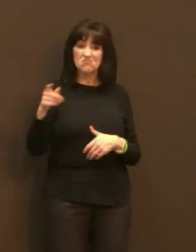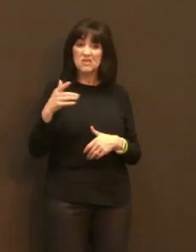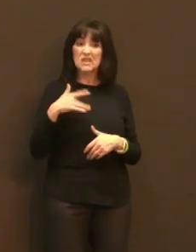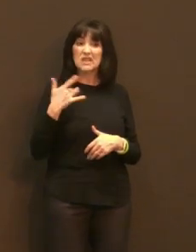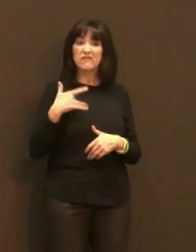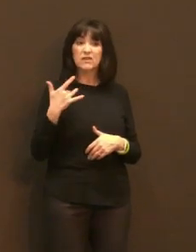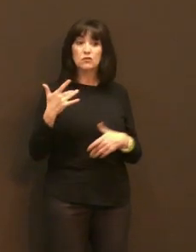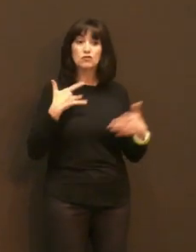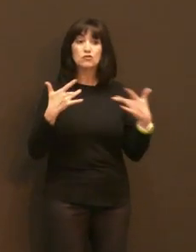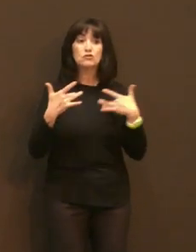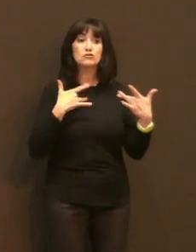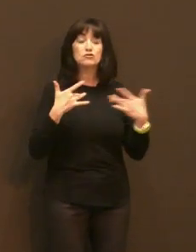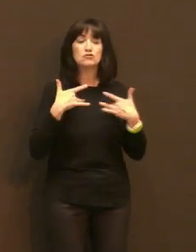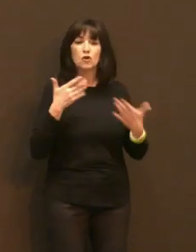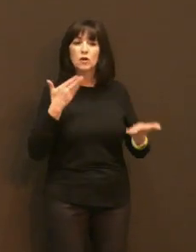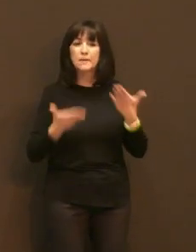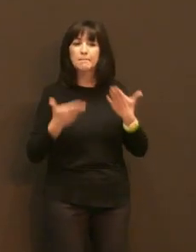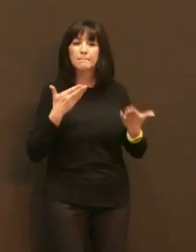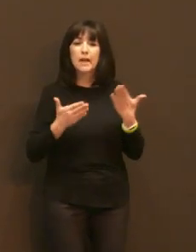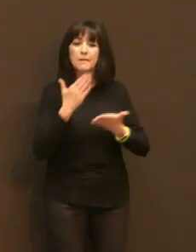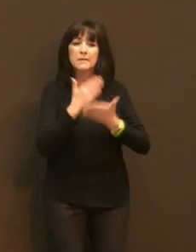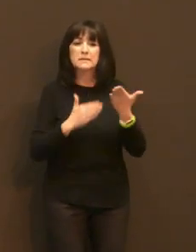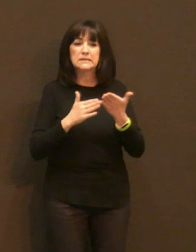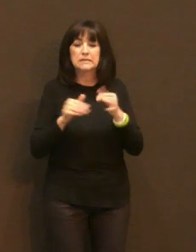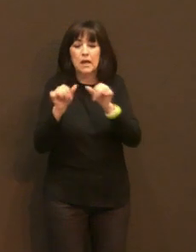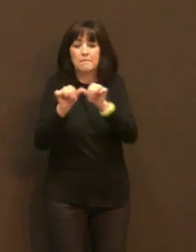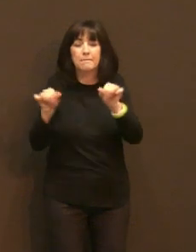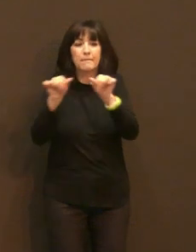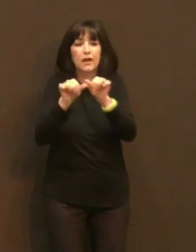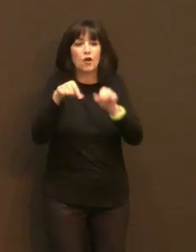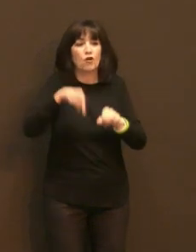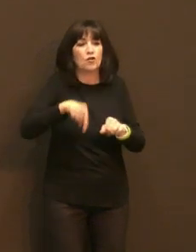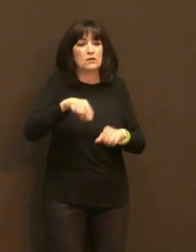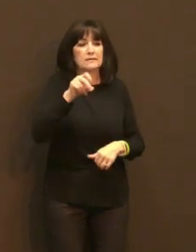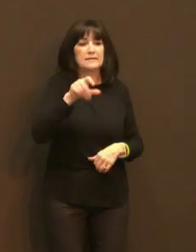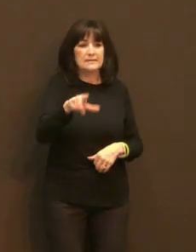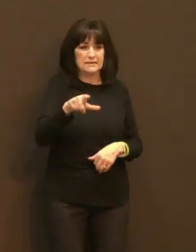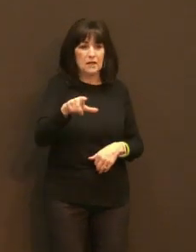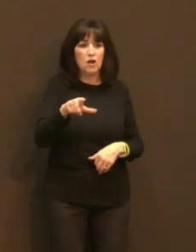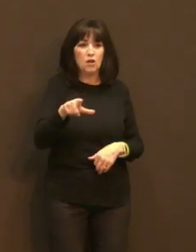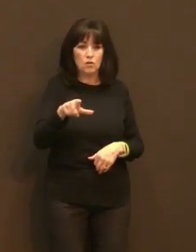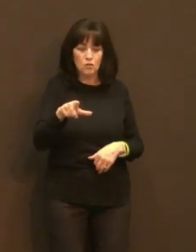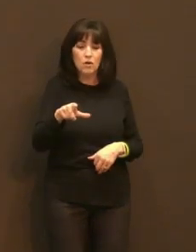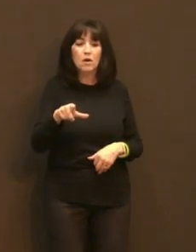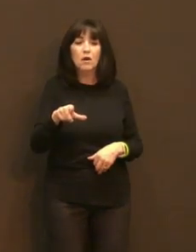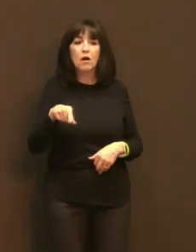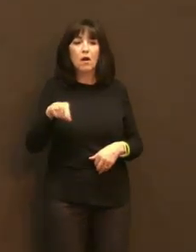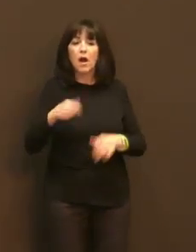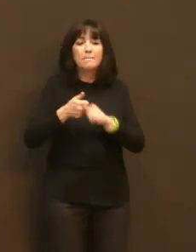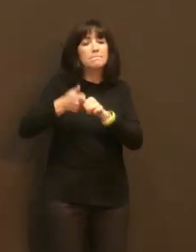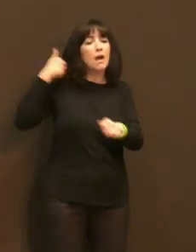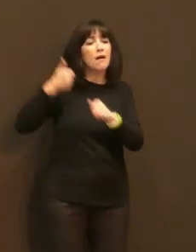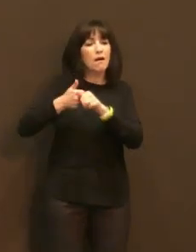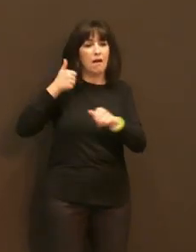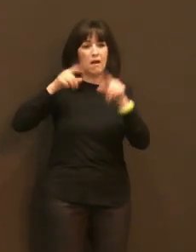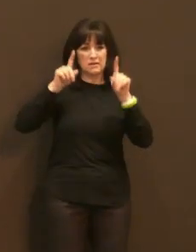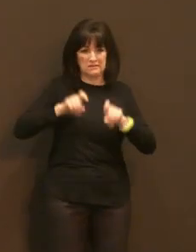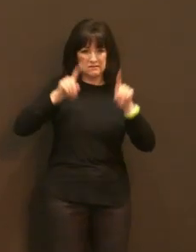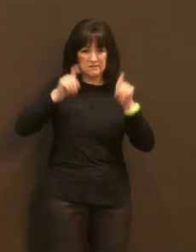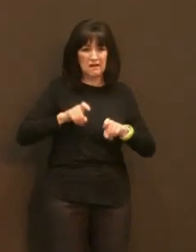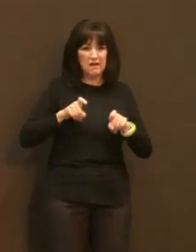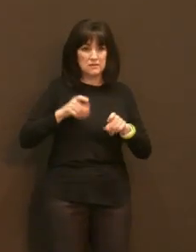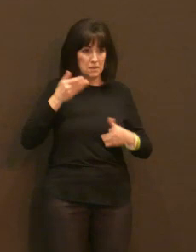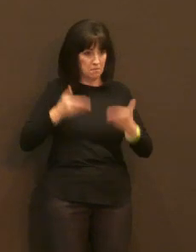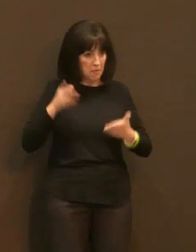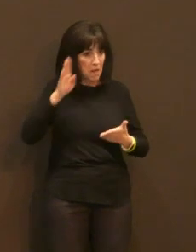to lagging information or access to testing, et cetera? I'll just say one thing, and I know Dr. Rattay has some thoughts about